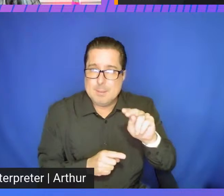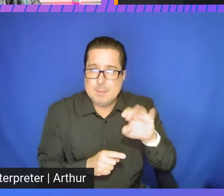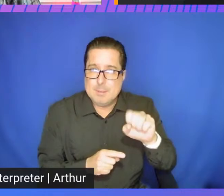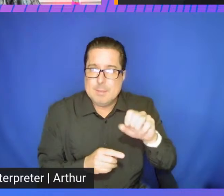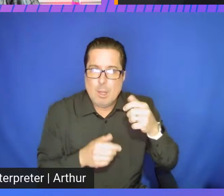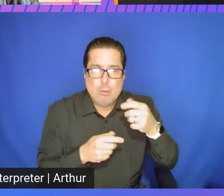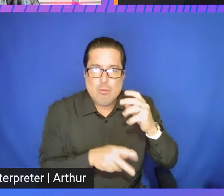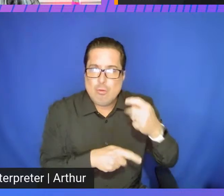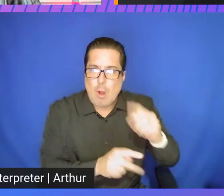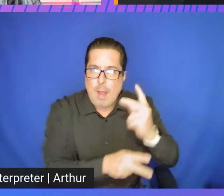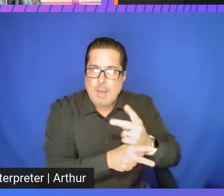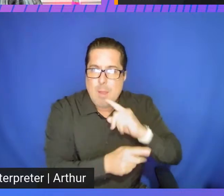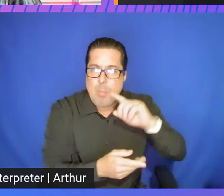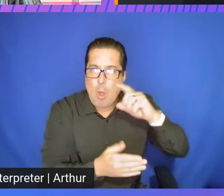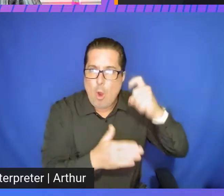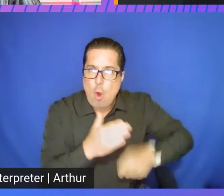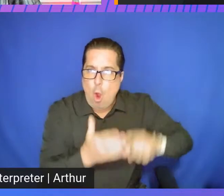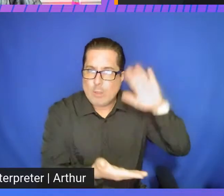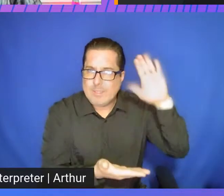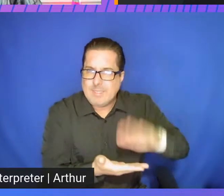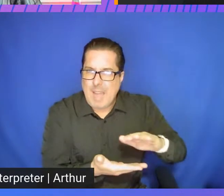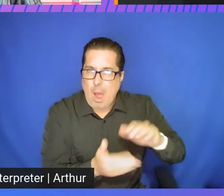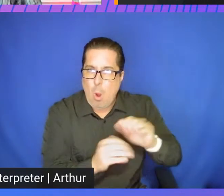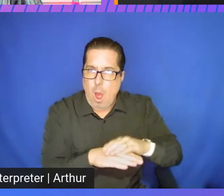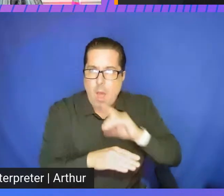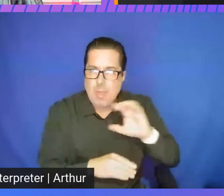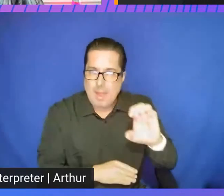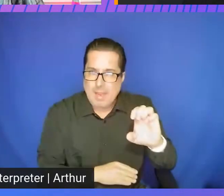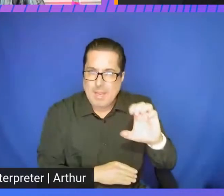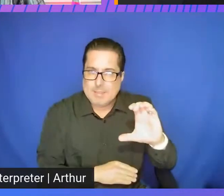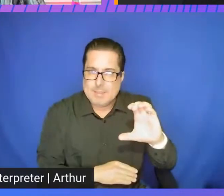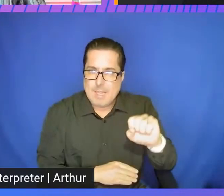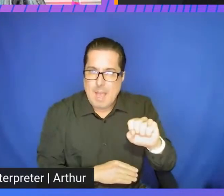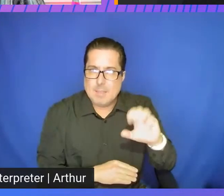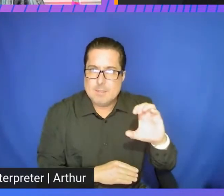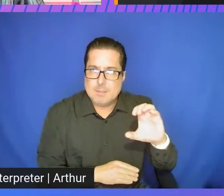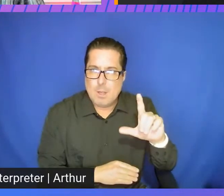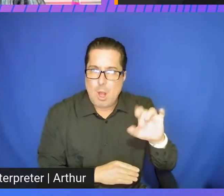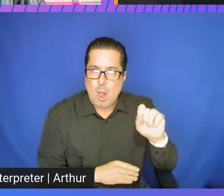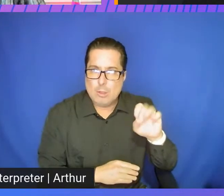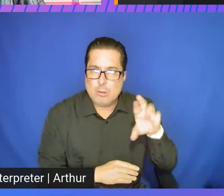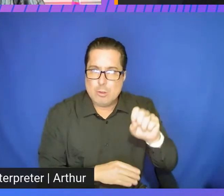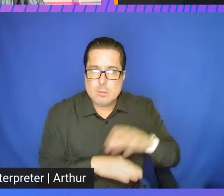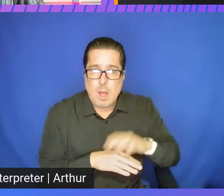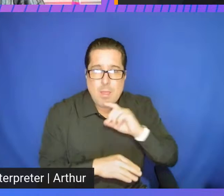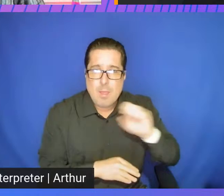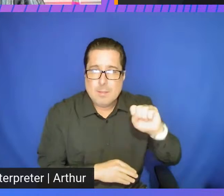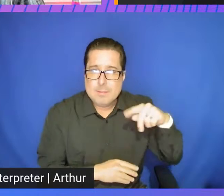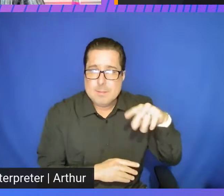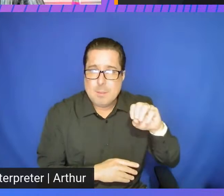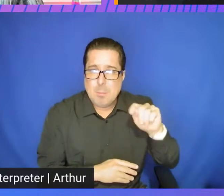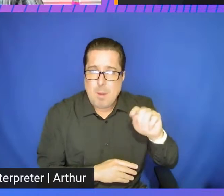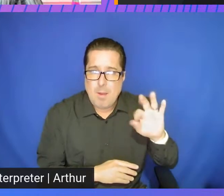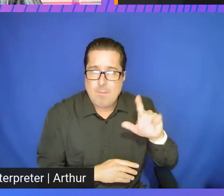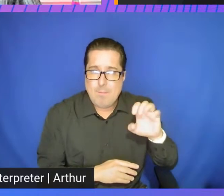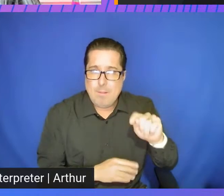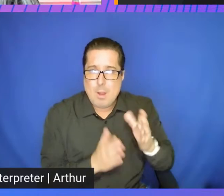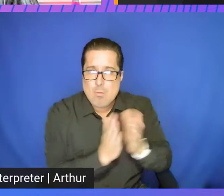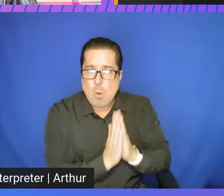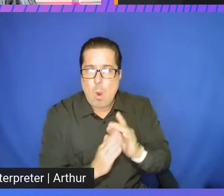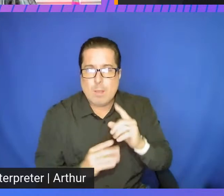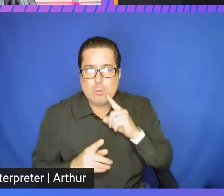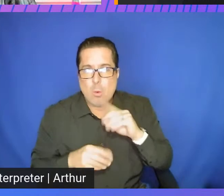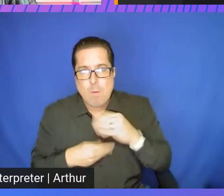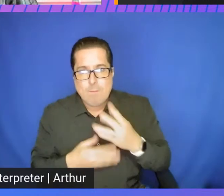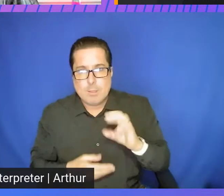down on our ECS clusters. And so we use Spot fleet requests to provision